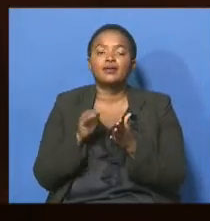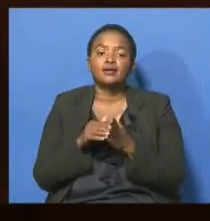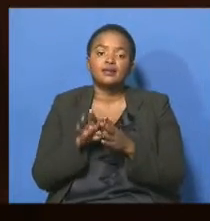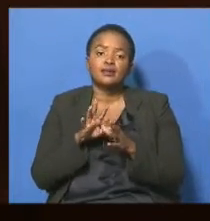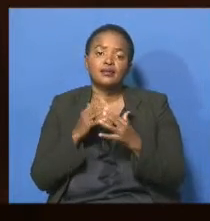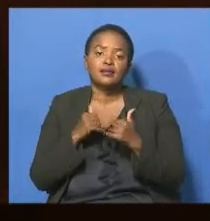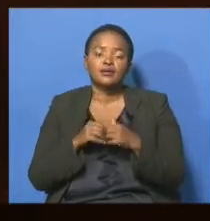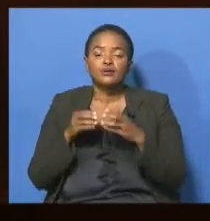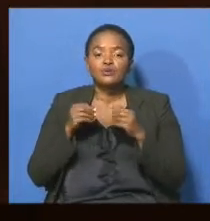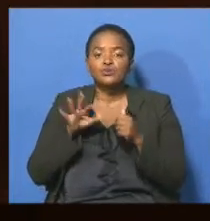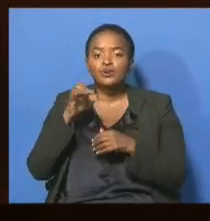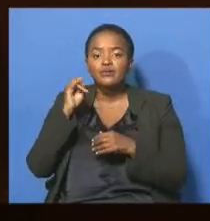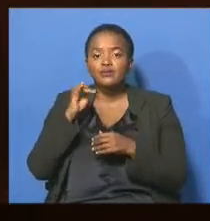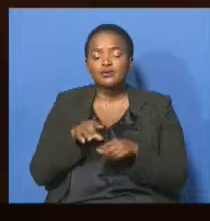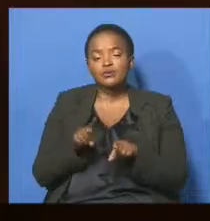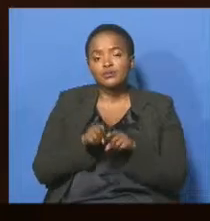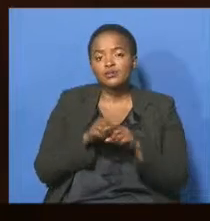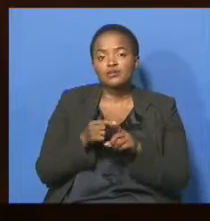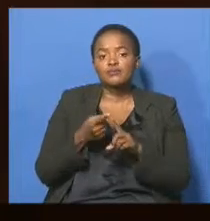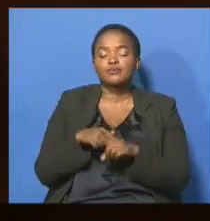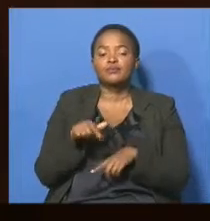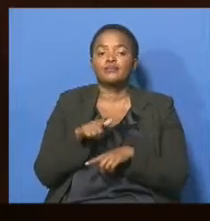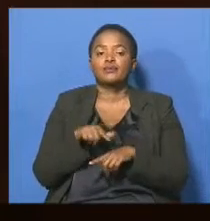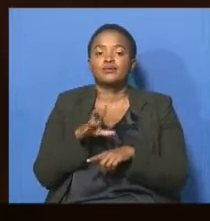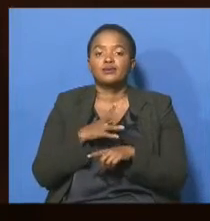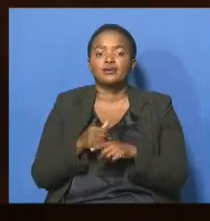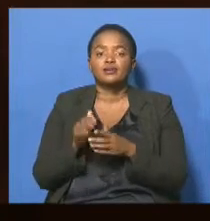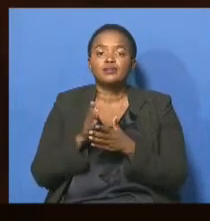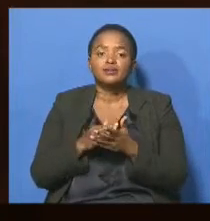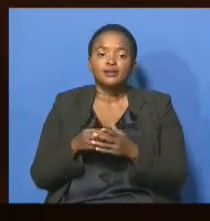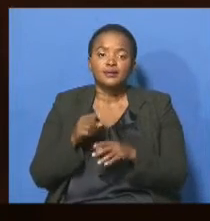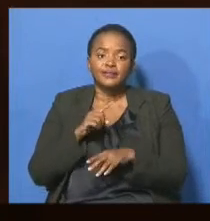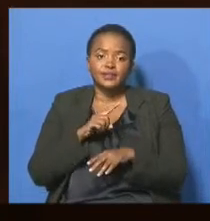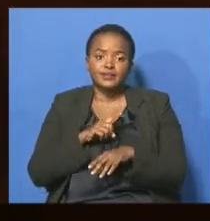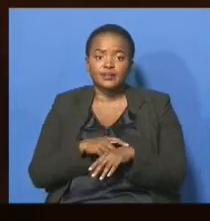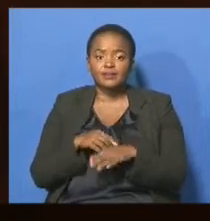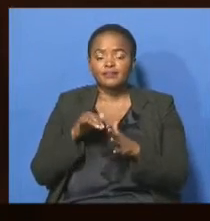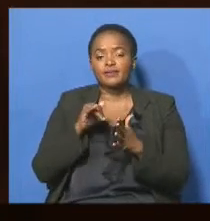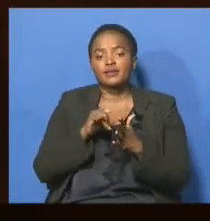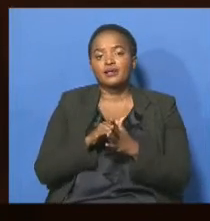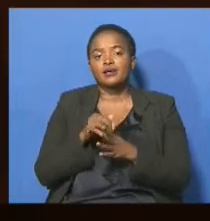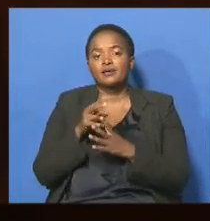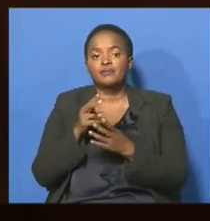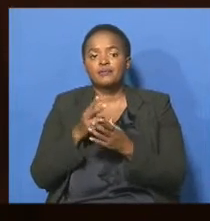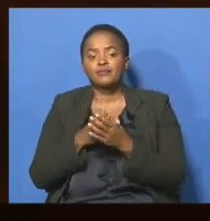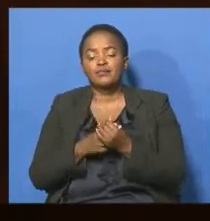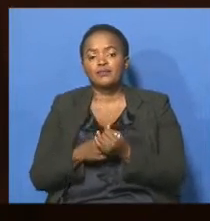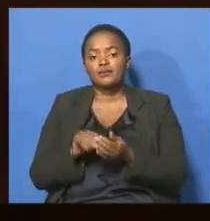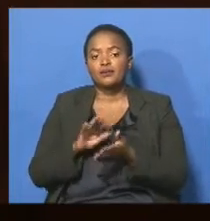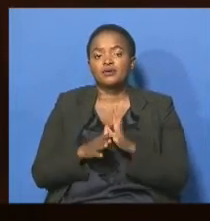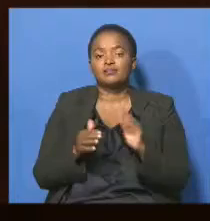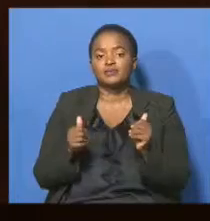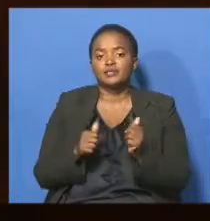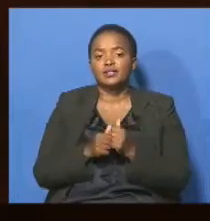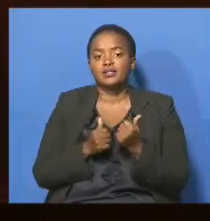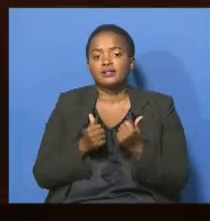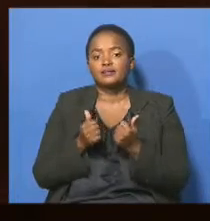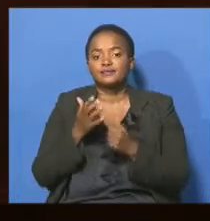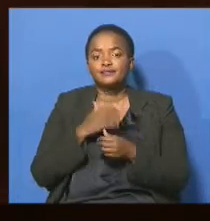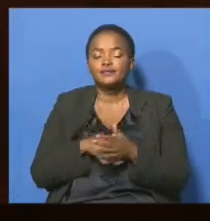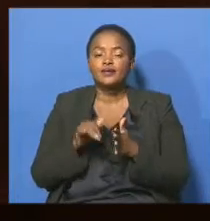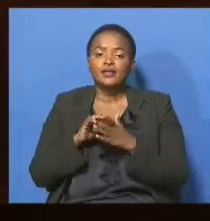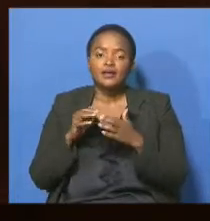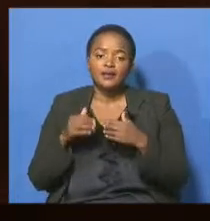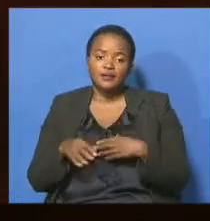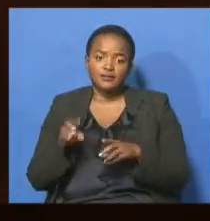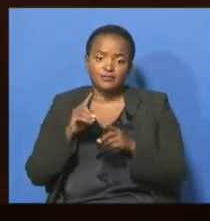to resolve issues within their locality, and sometimes they boggle things inside. Like you heard from the experts, that at